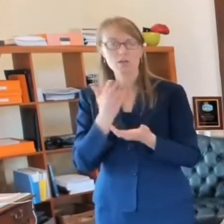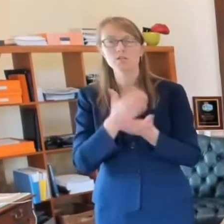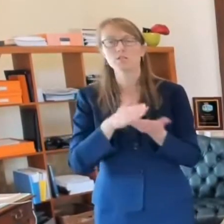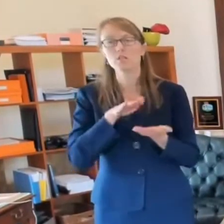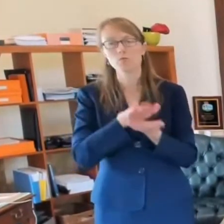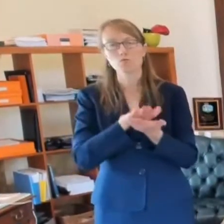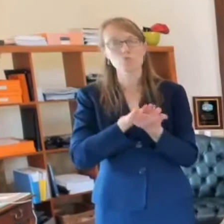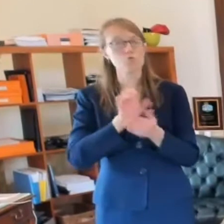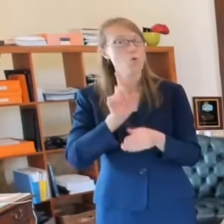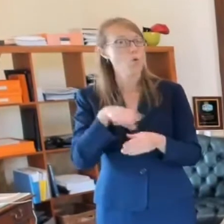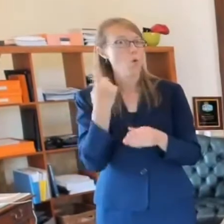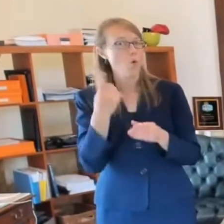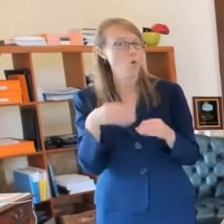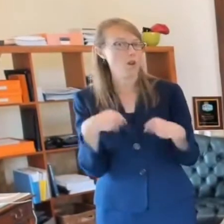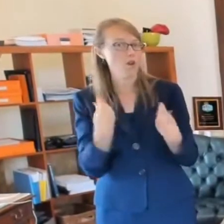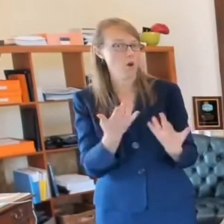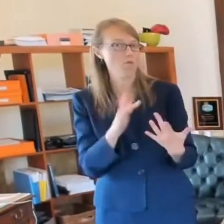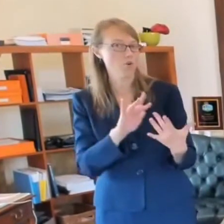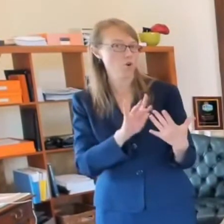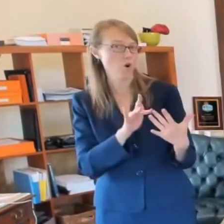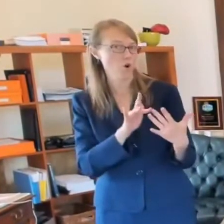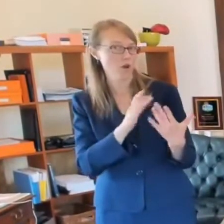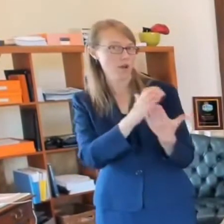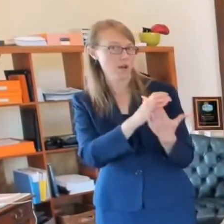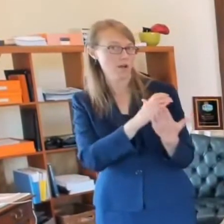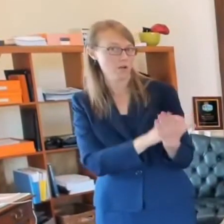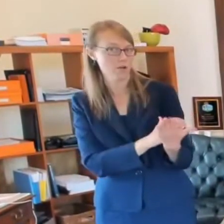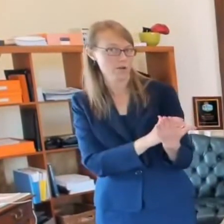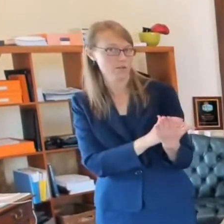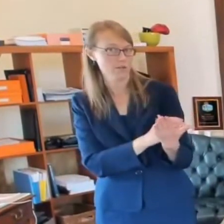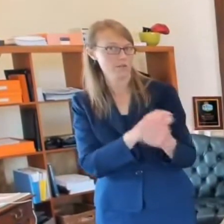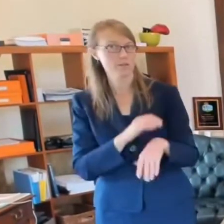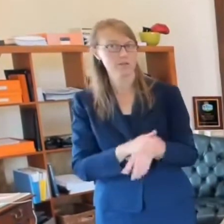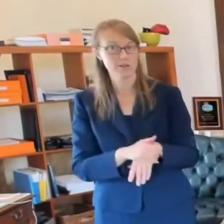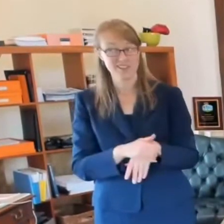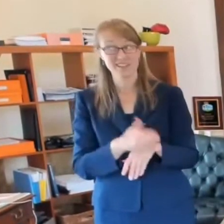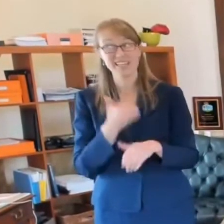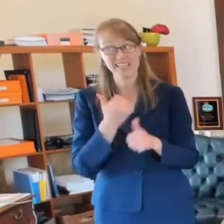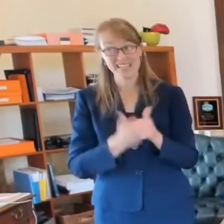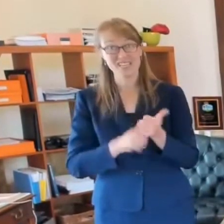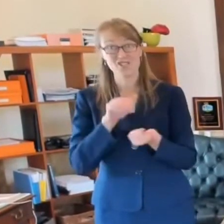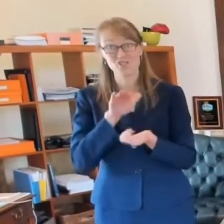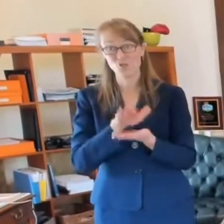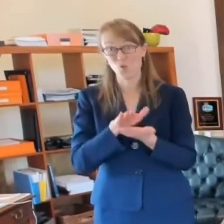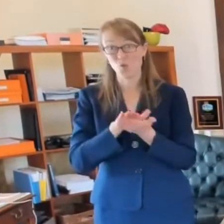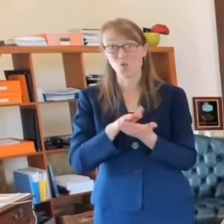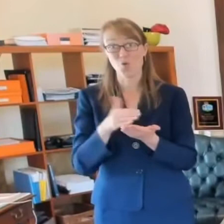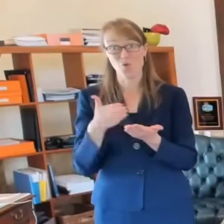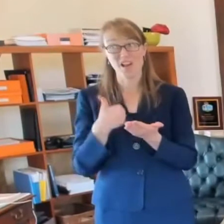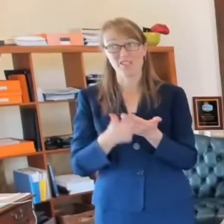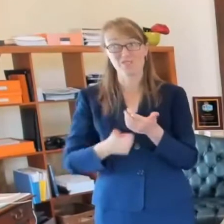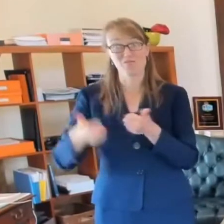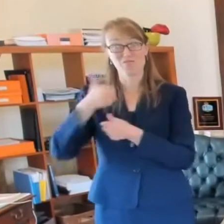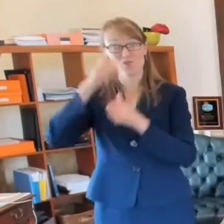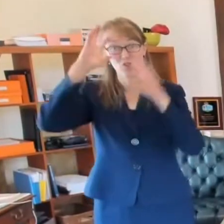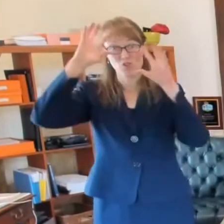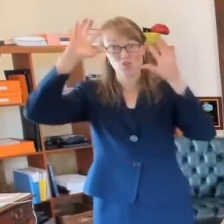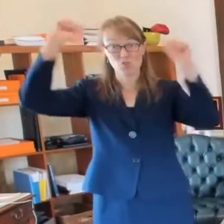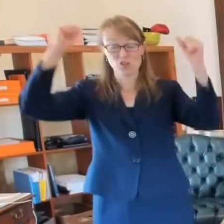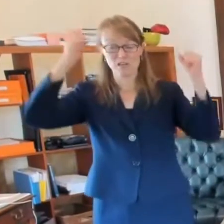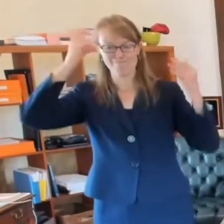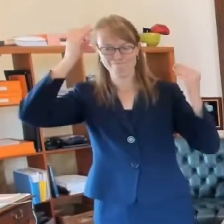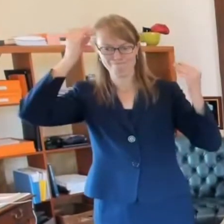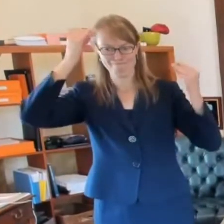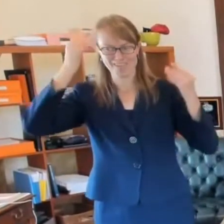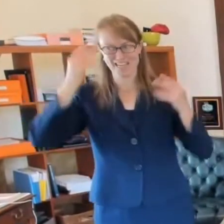just virtual. So all of these school superintendents are struggling with this question. And, you know, it goes to,